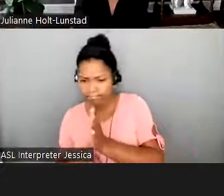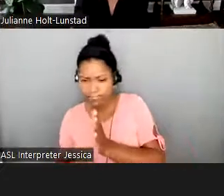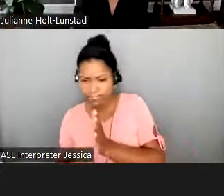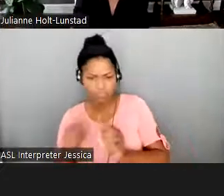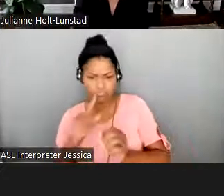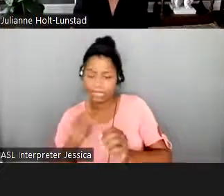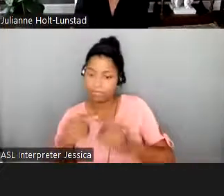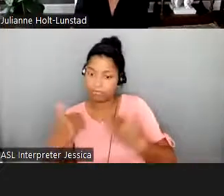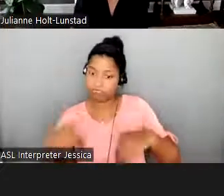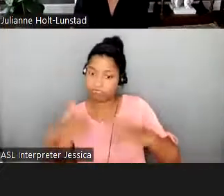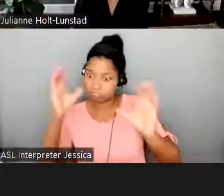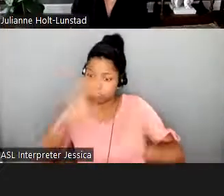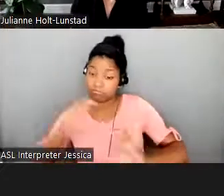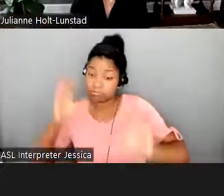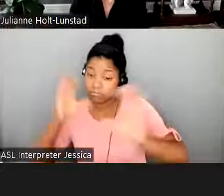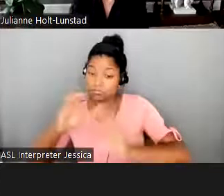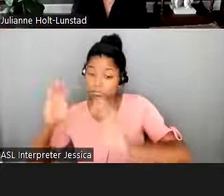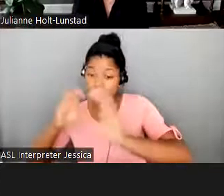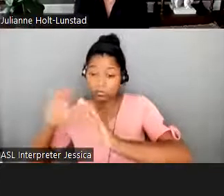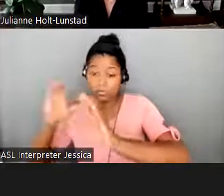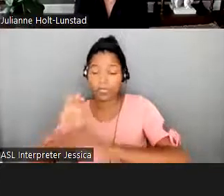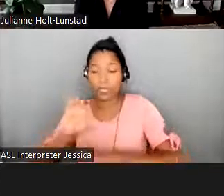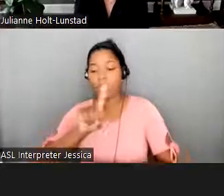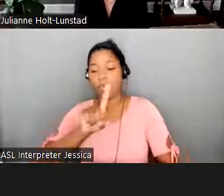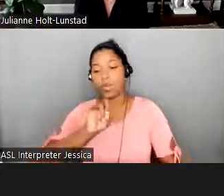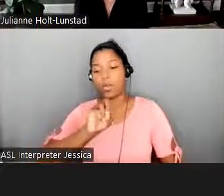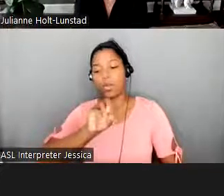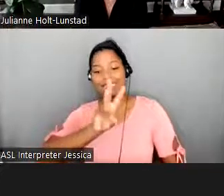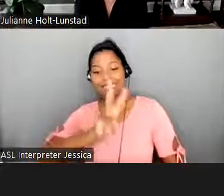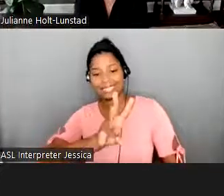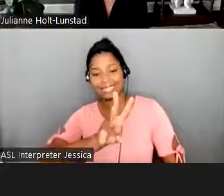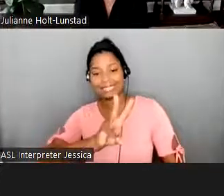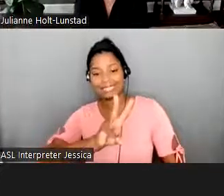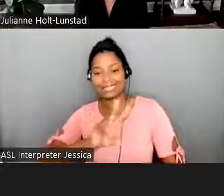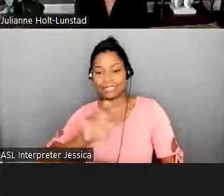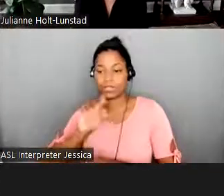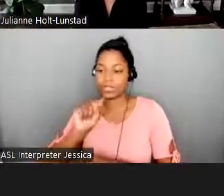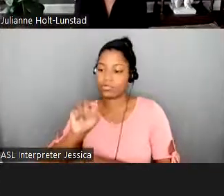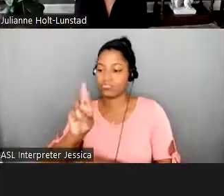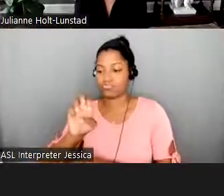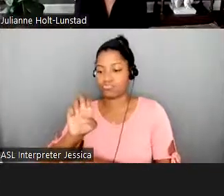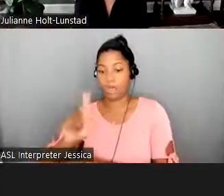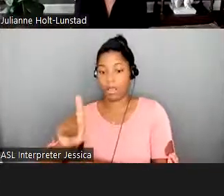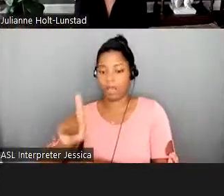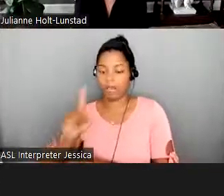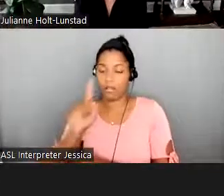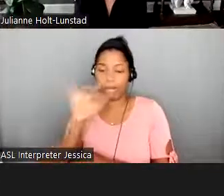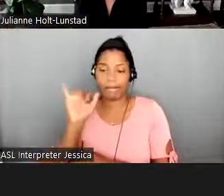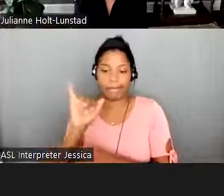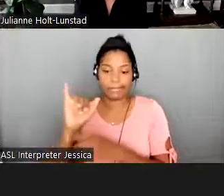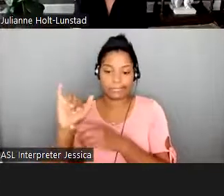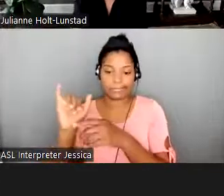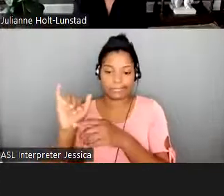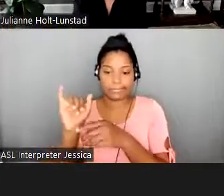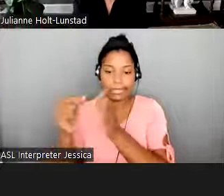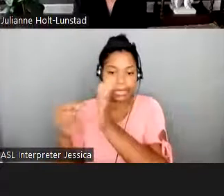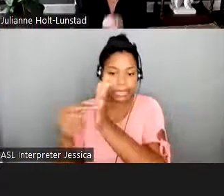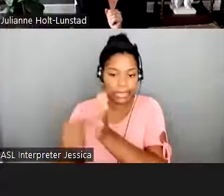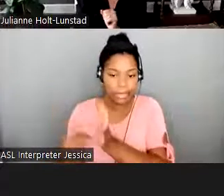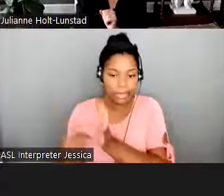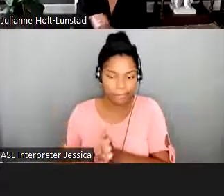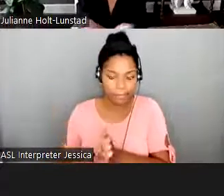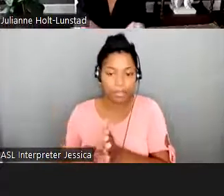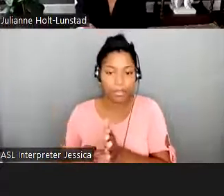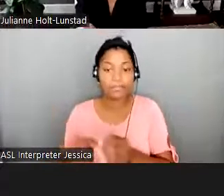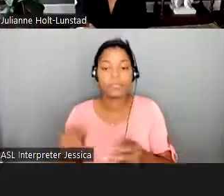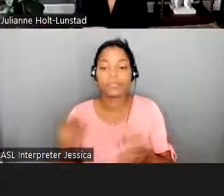search 106 randomized controlled trials that were coded. So what